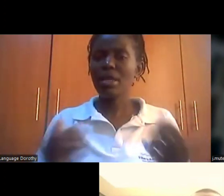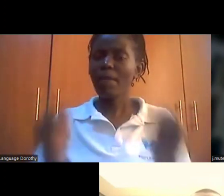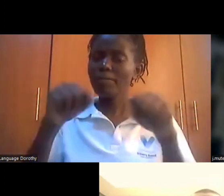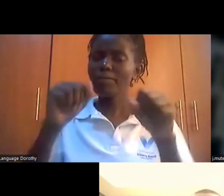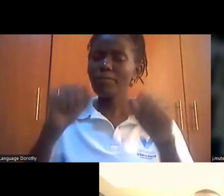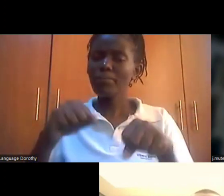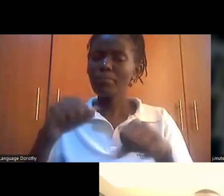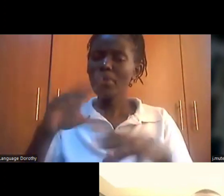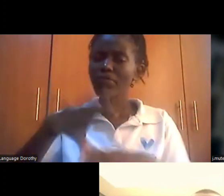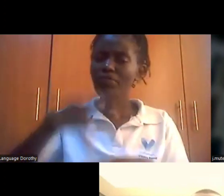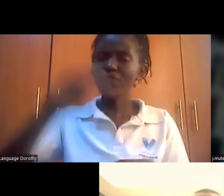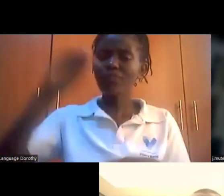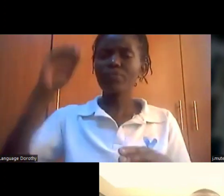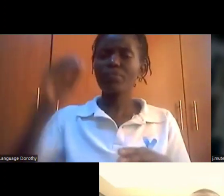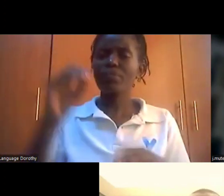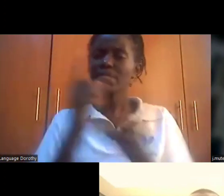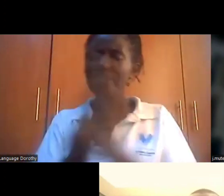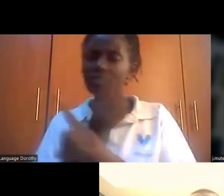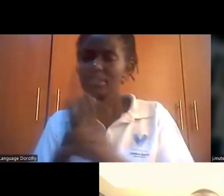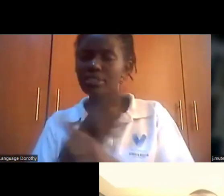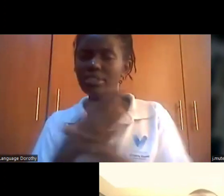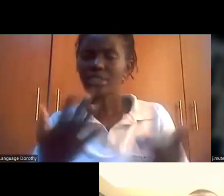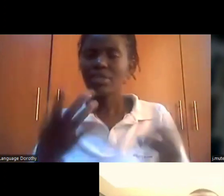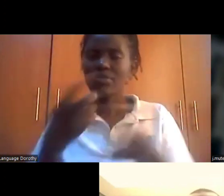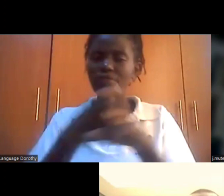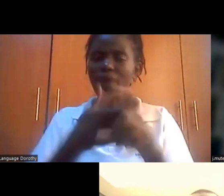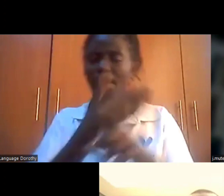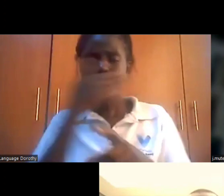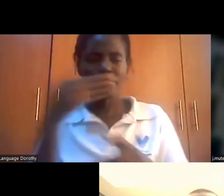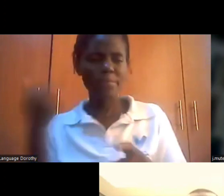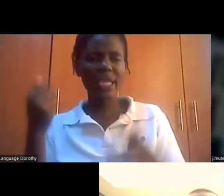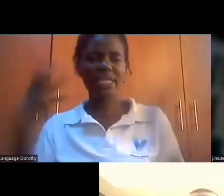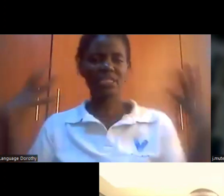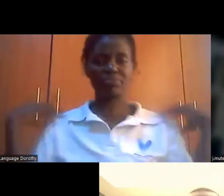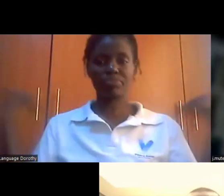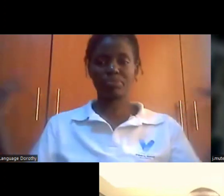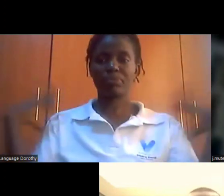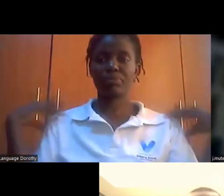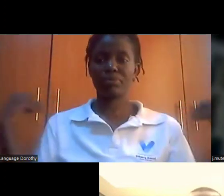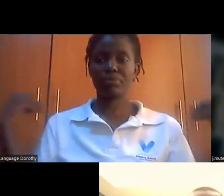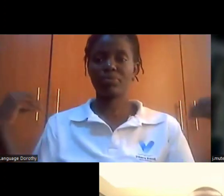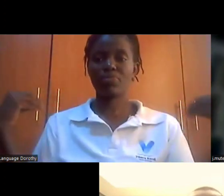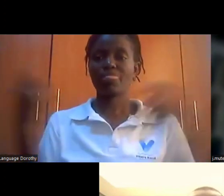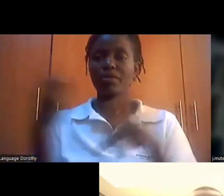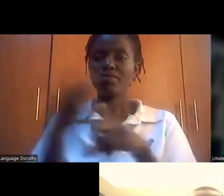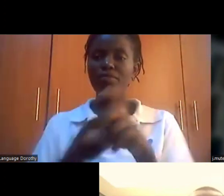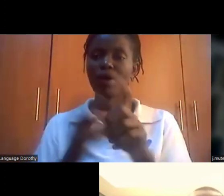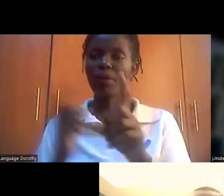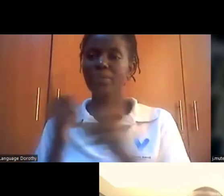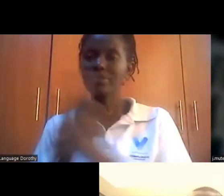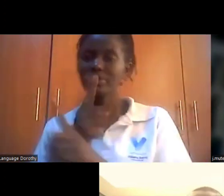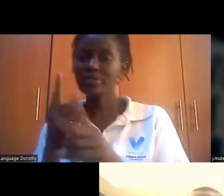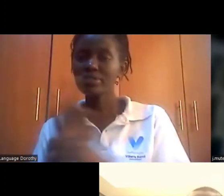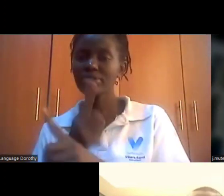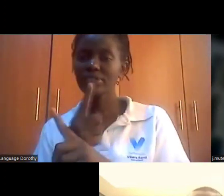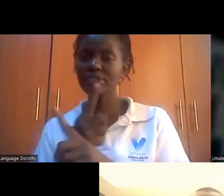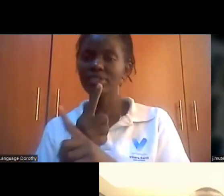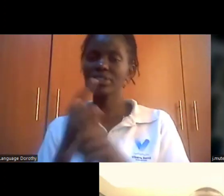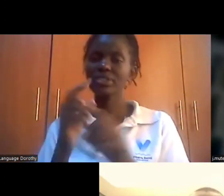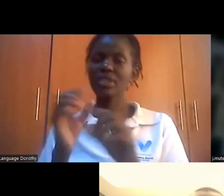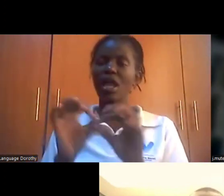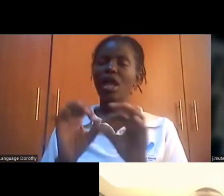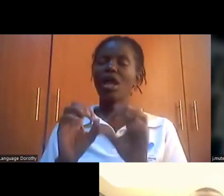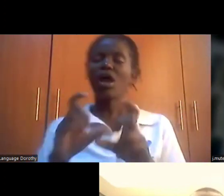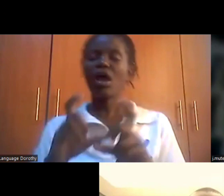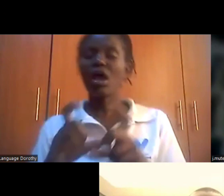from the best practices, and we draw our best practices from organizations like World Health Organization,